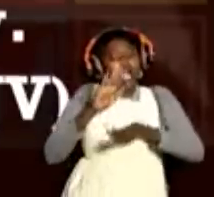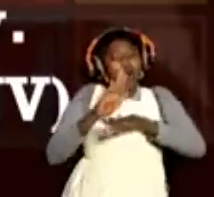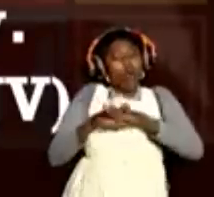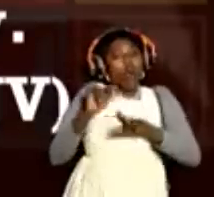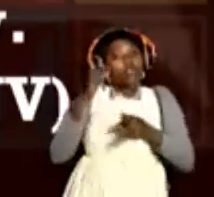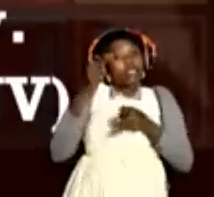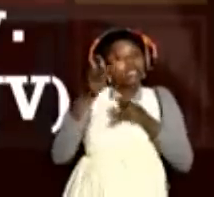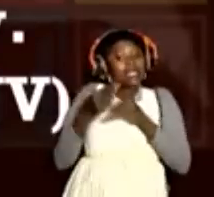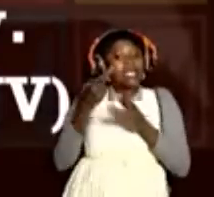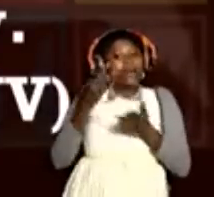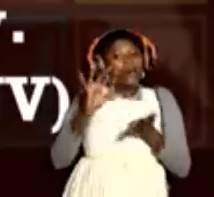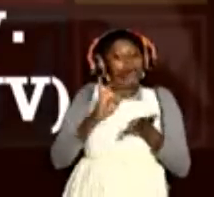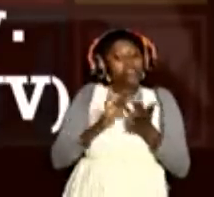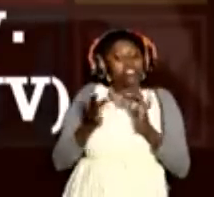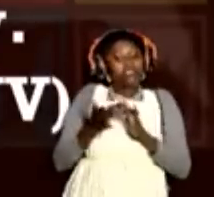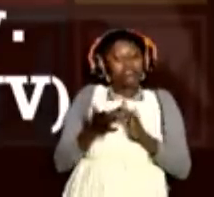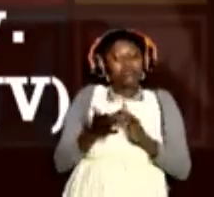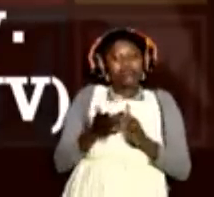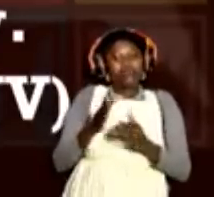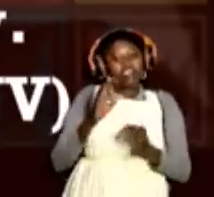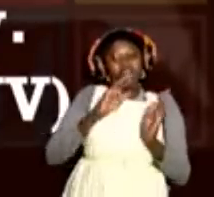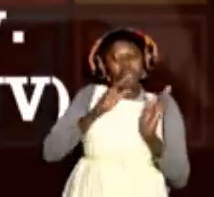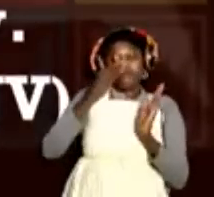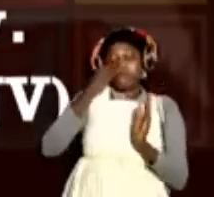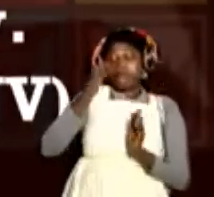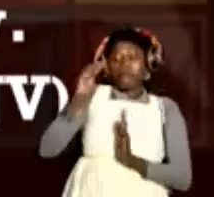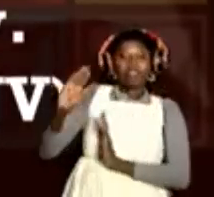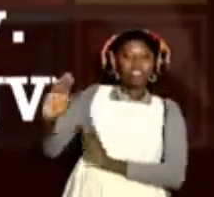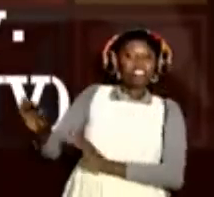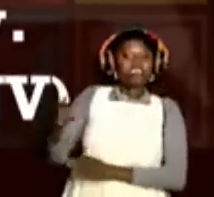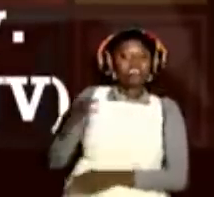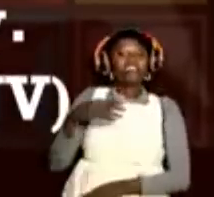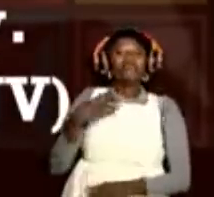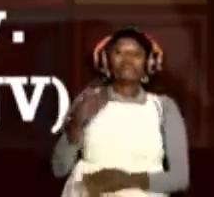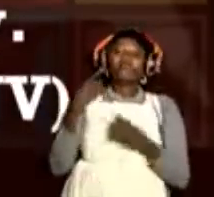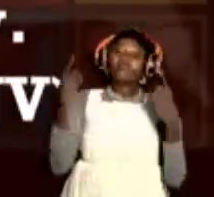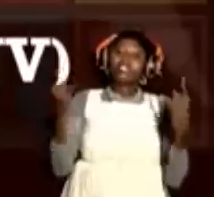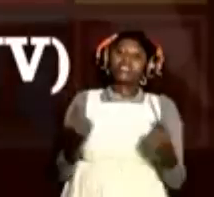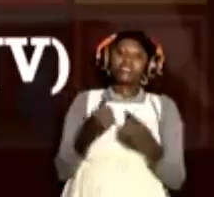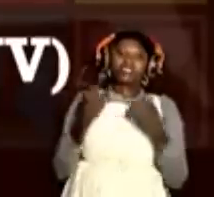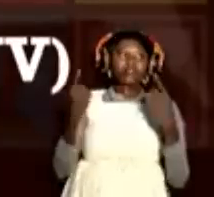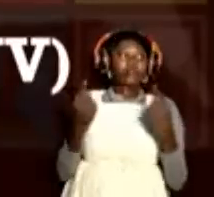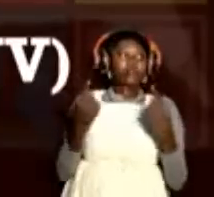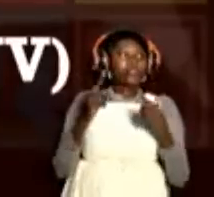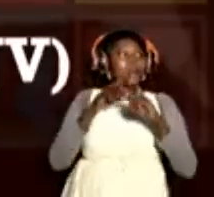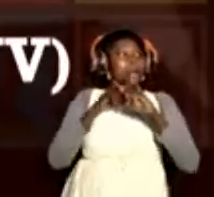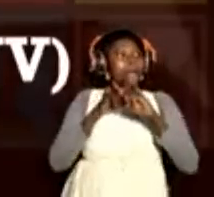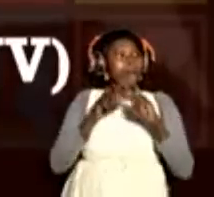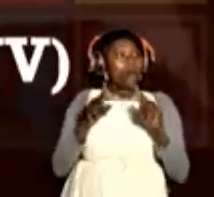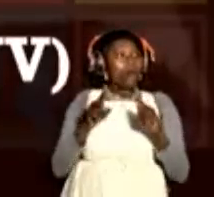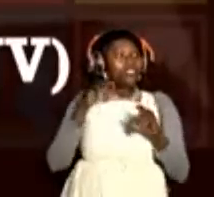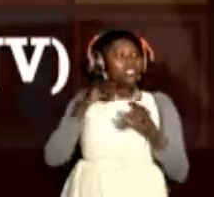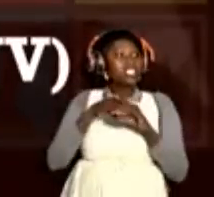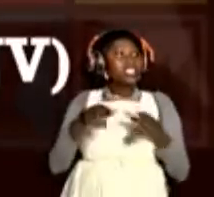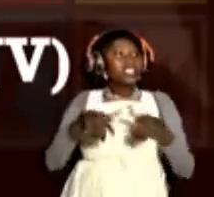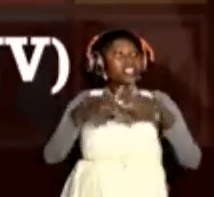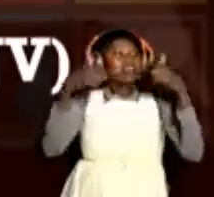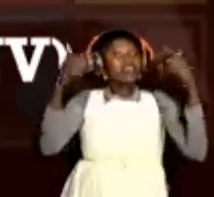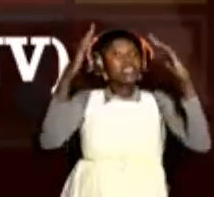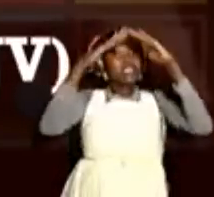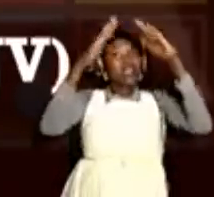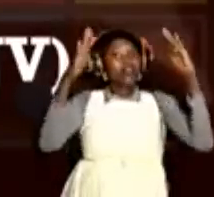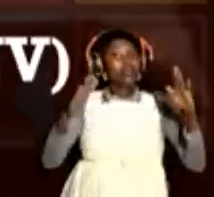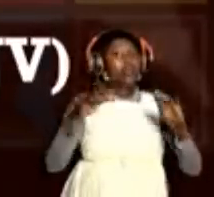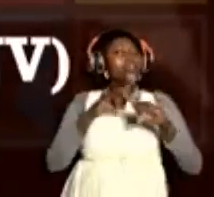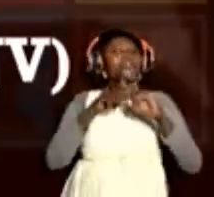of Christ depart from iniquity. But in a great house, there are not only